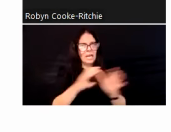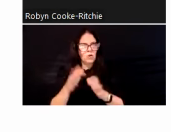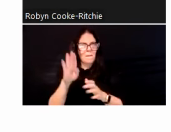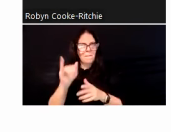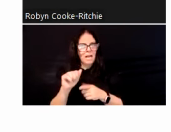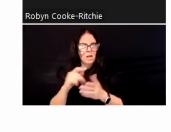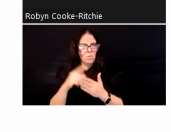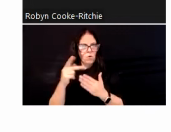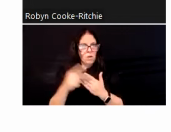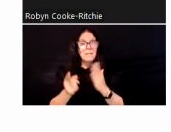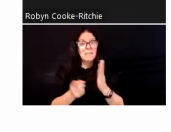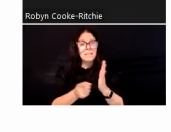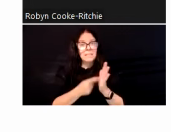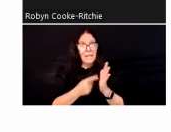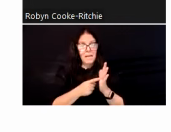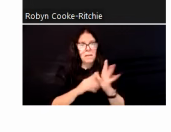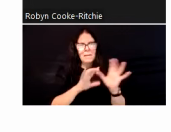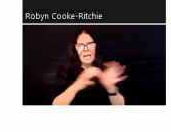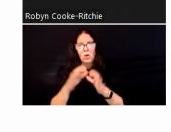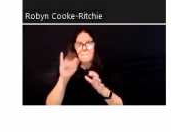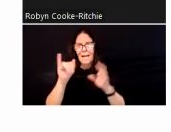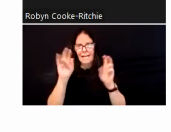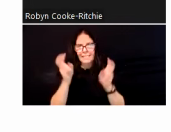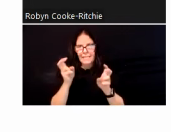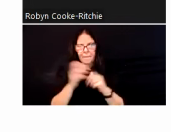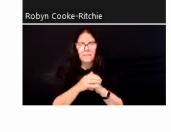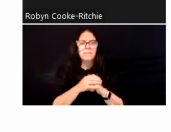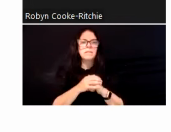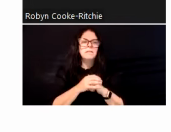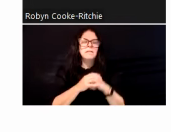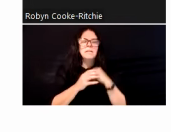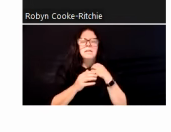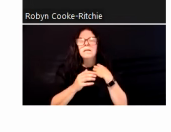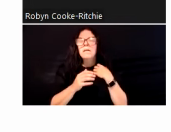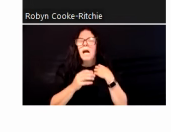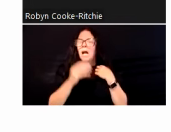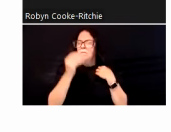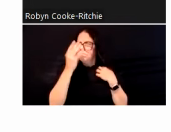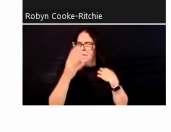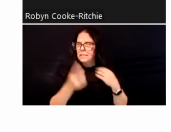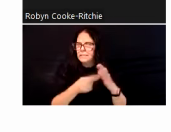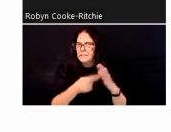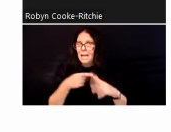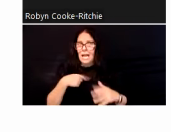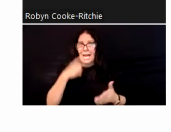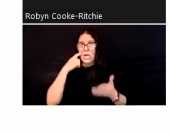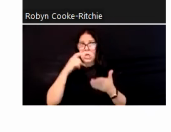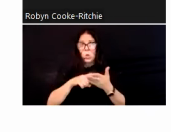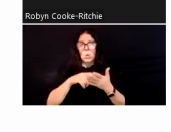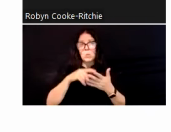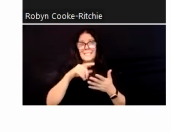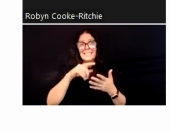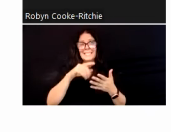they're categorized by topic. So what I will say is I don't find the way the resources and the user guides are